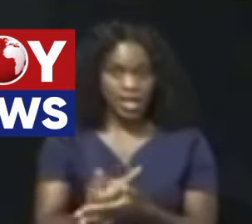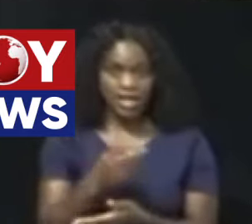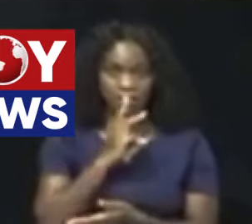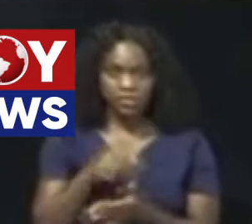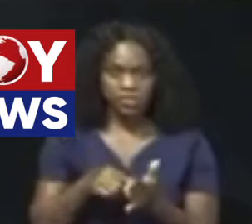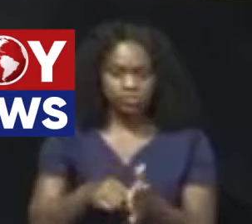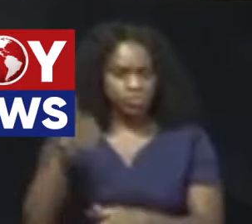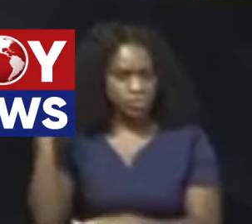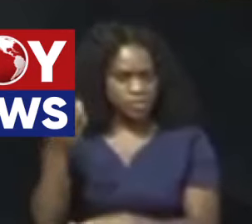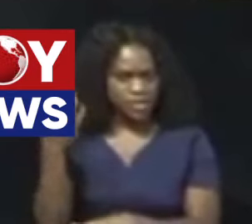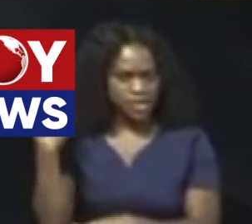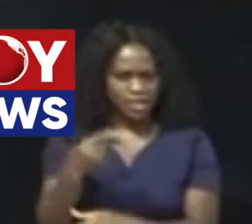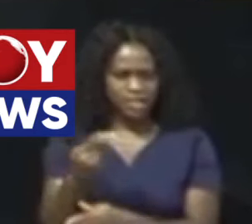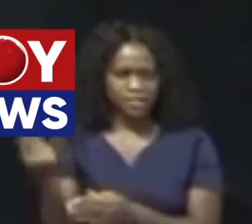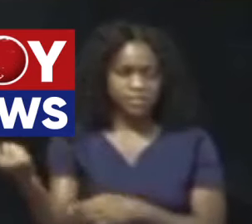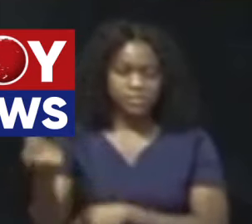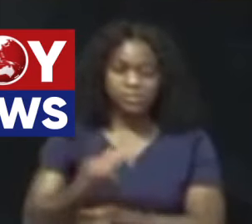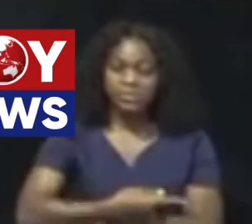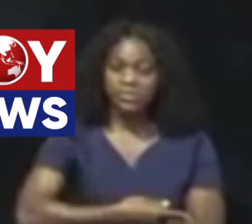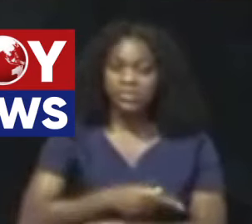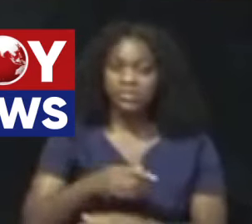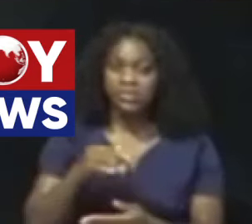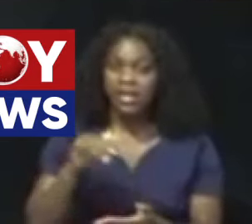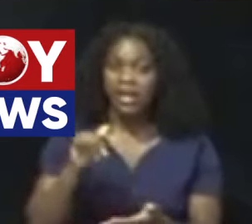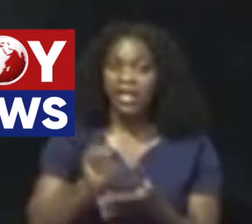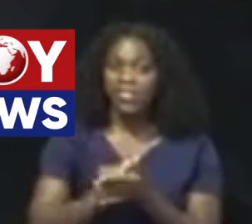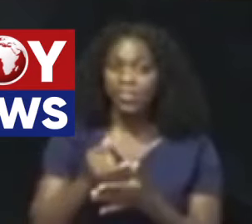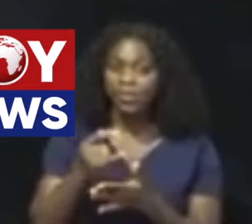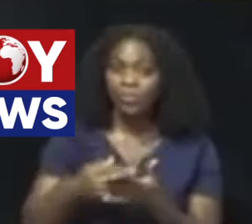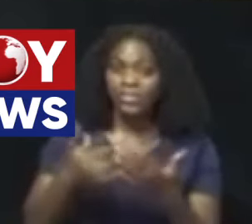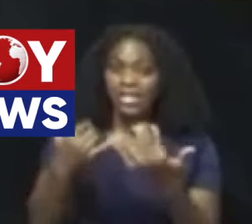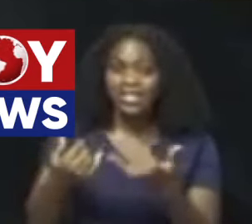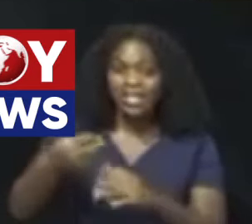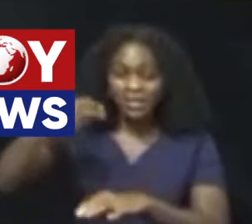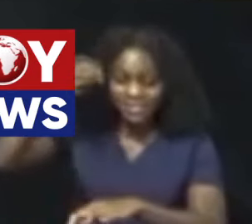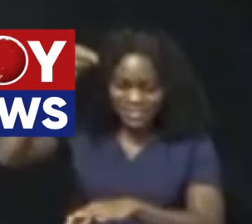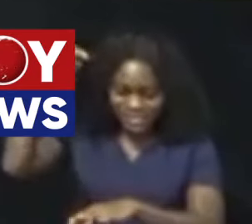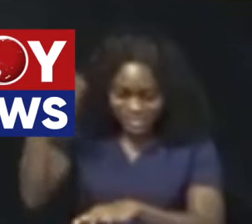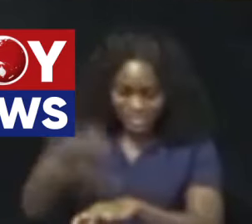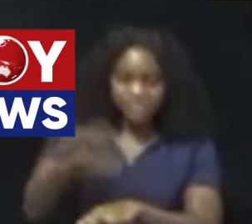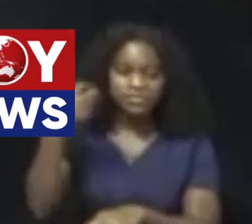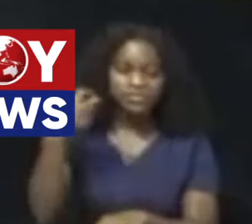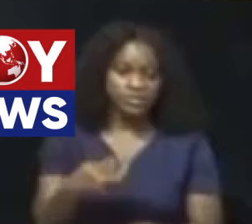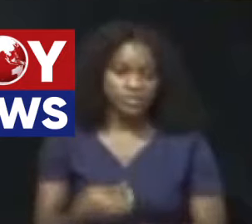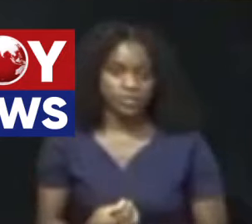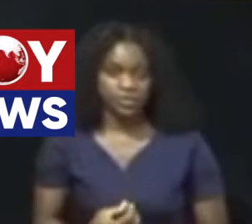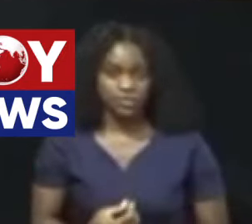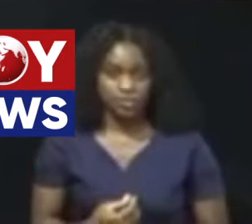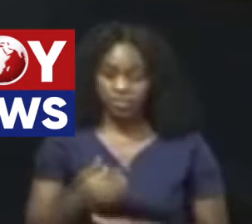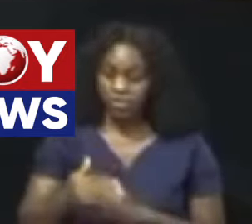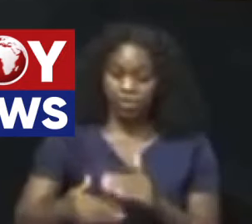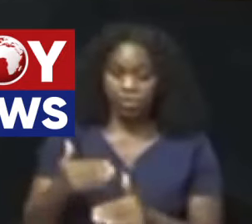Ghana Water Limited has issued statements over the last few days that they are now finding it